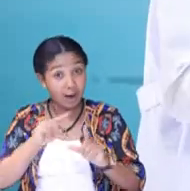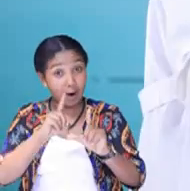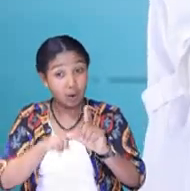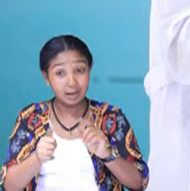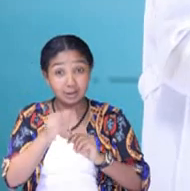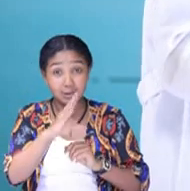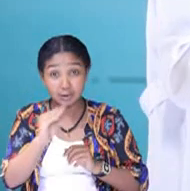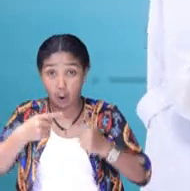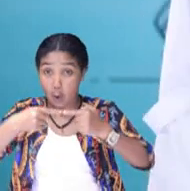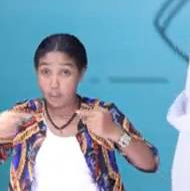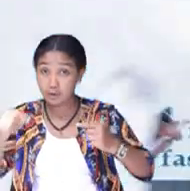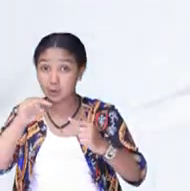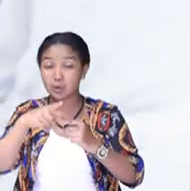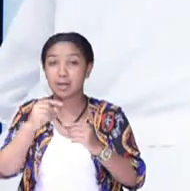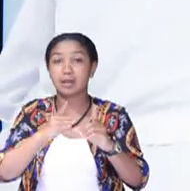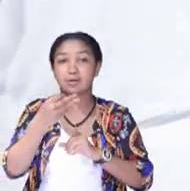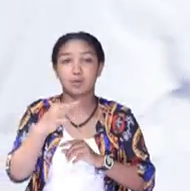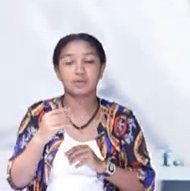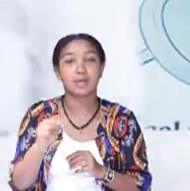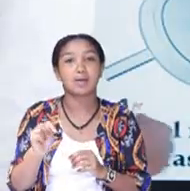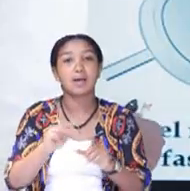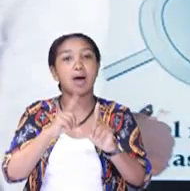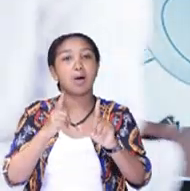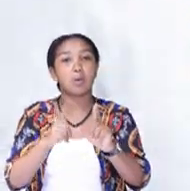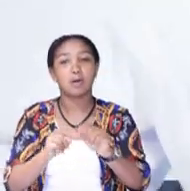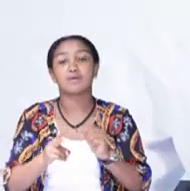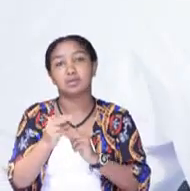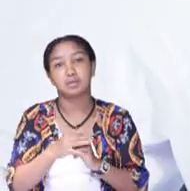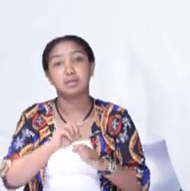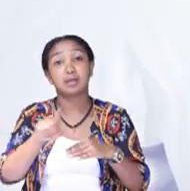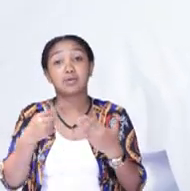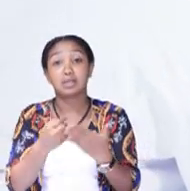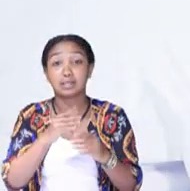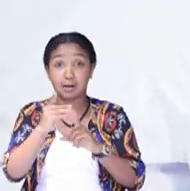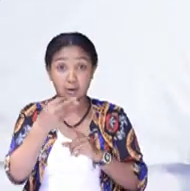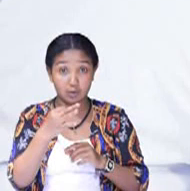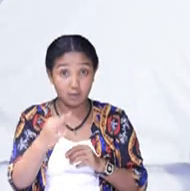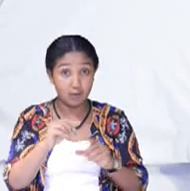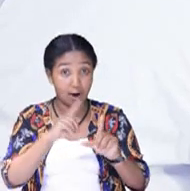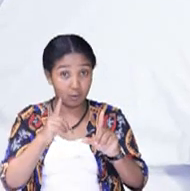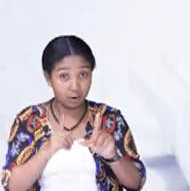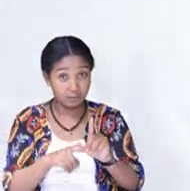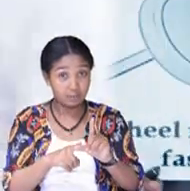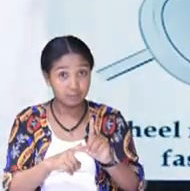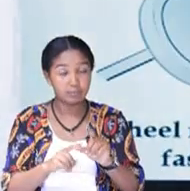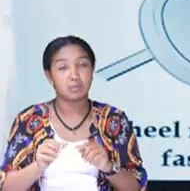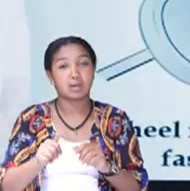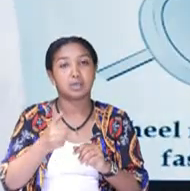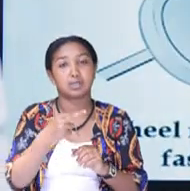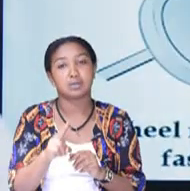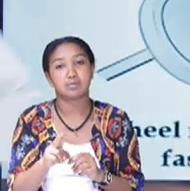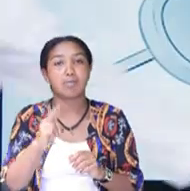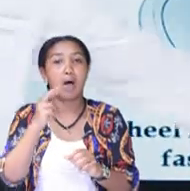angular acceleration opposes the direction of angular velocity. So this is the direction of angular